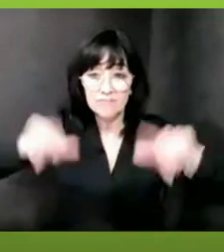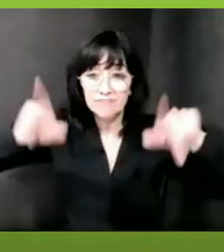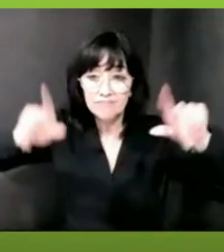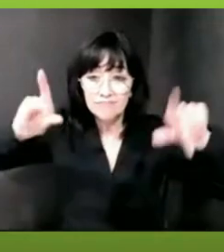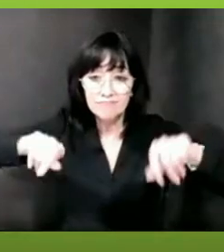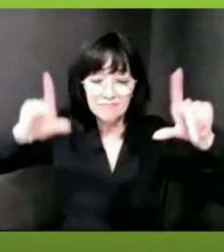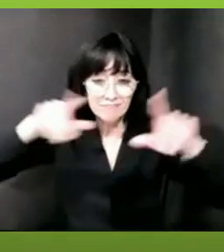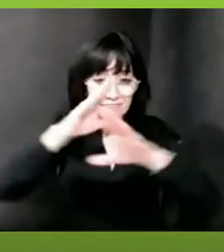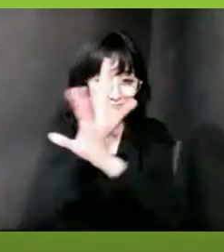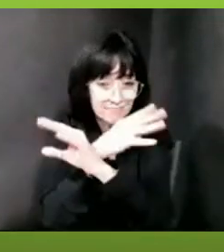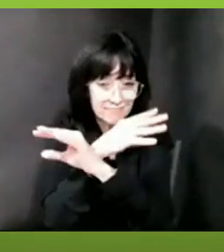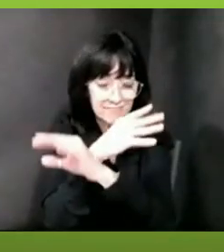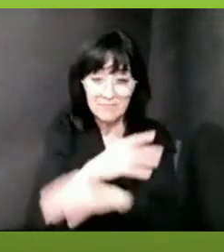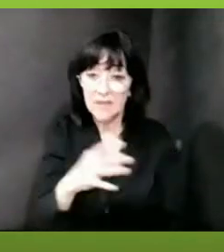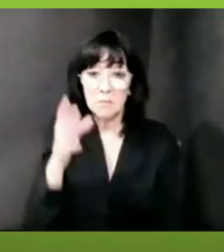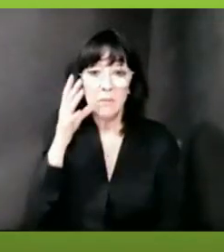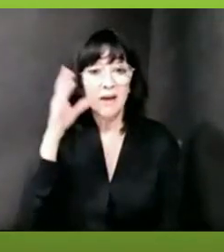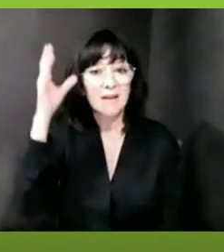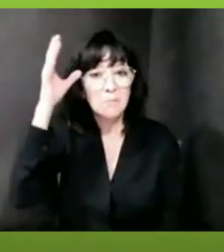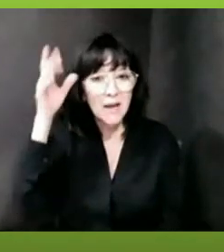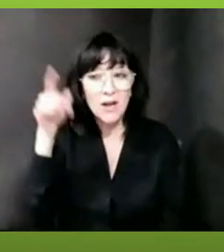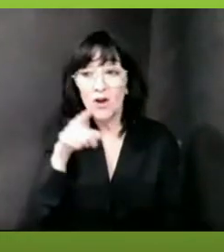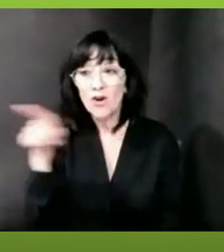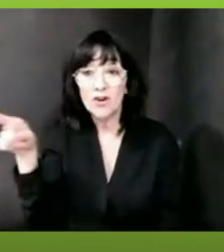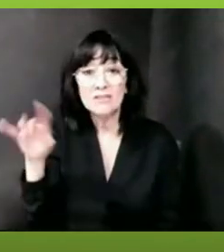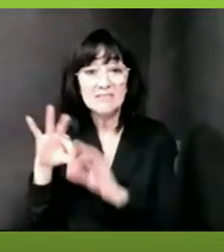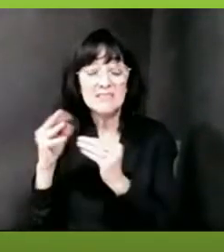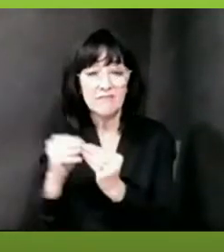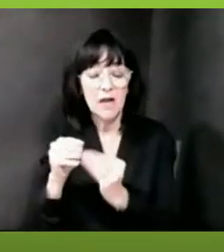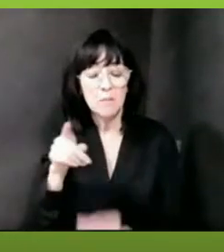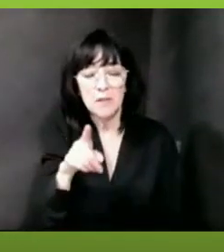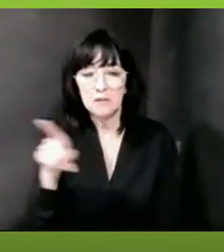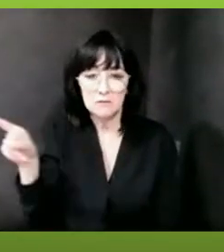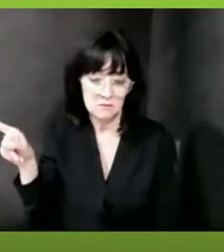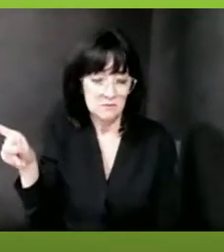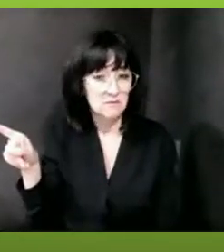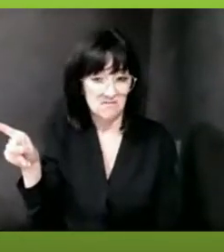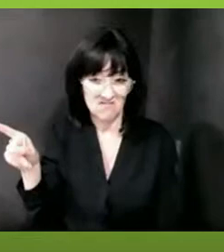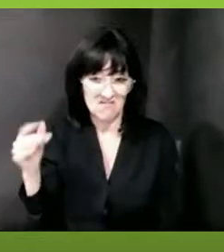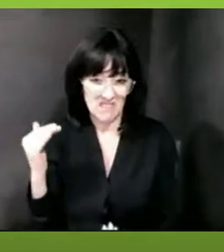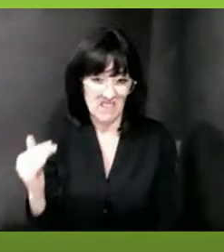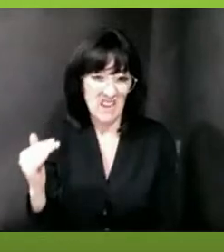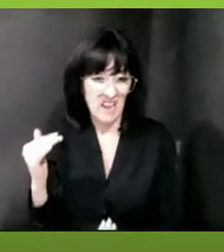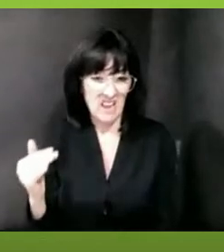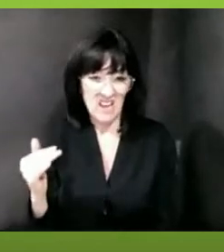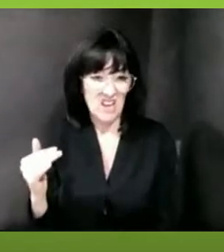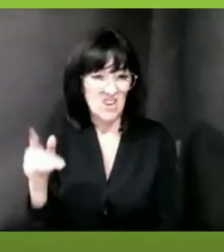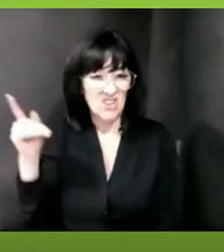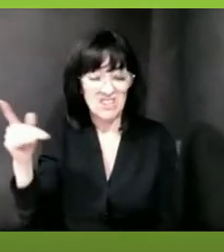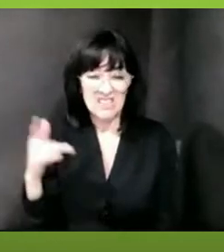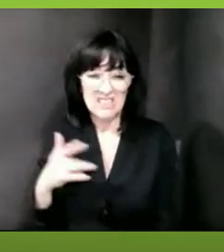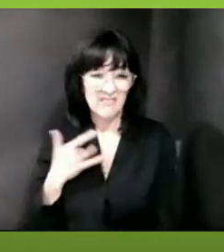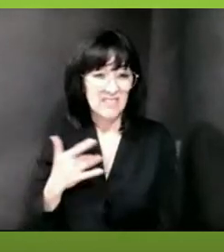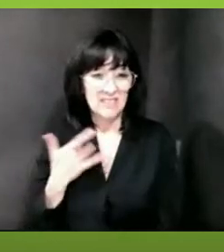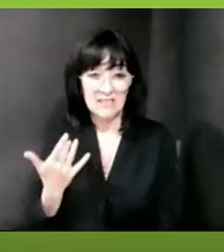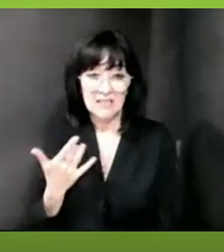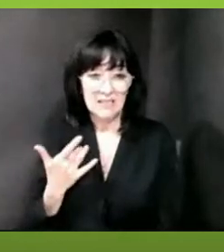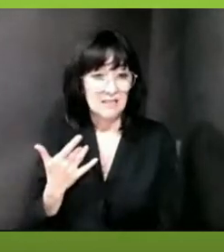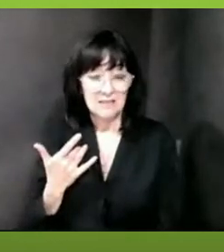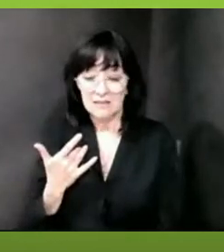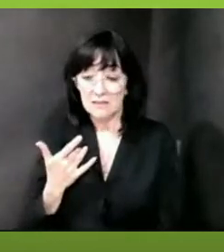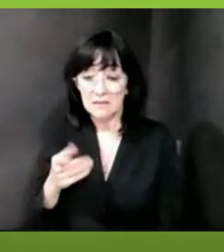families that we work with, they will cancel an appointment because, Sally